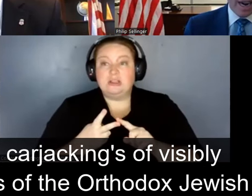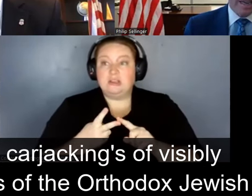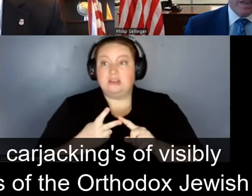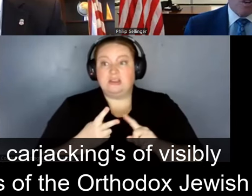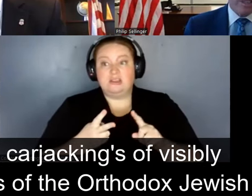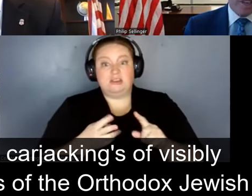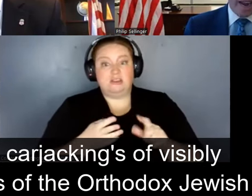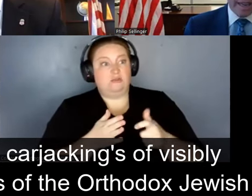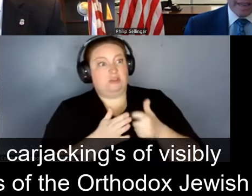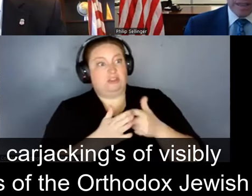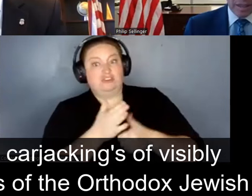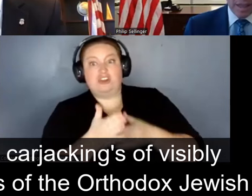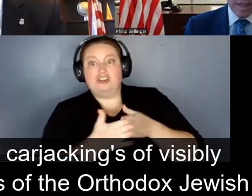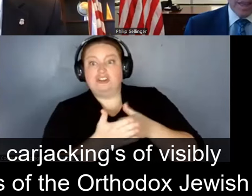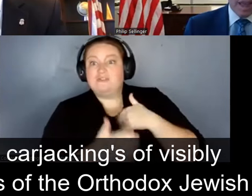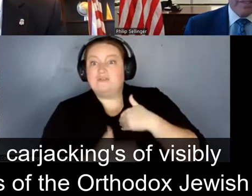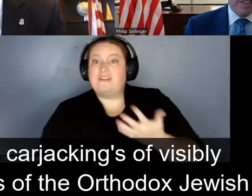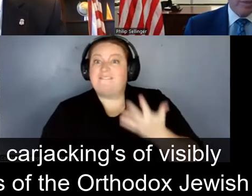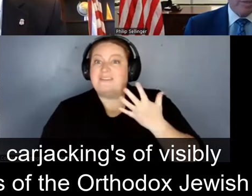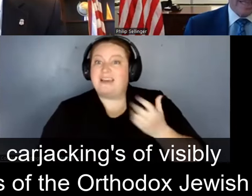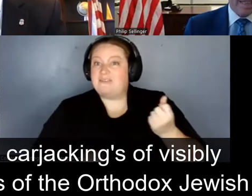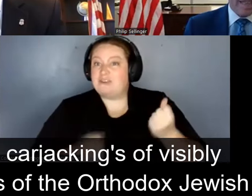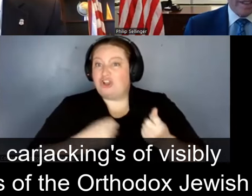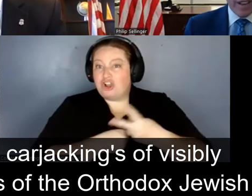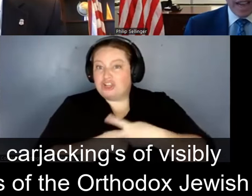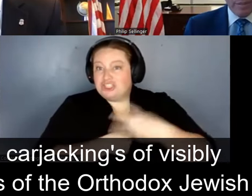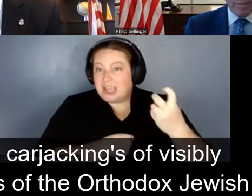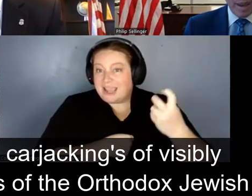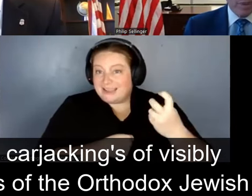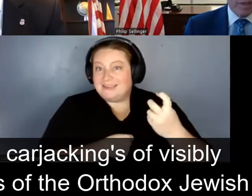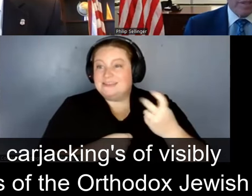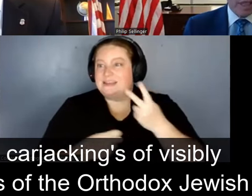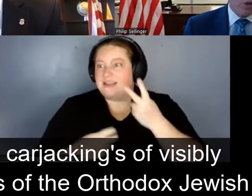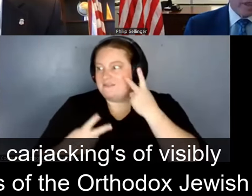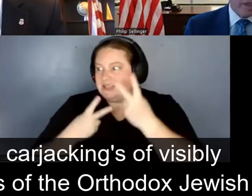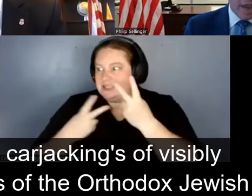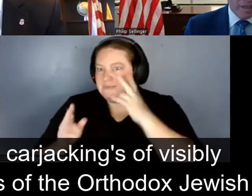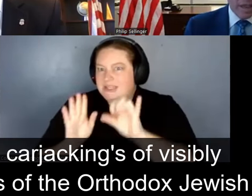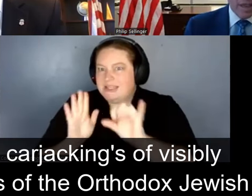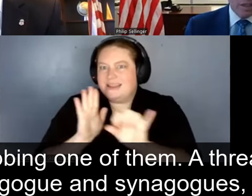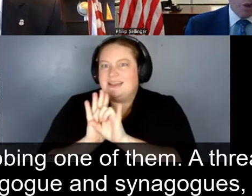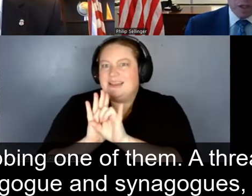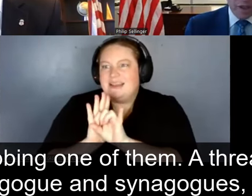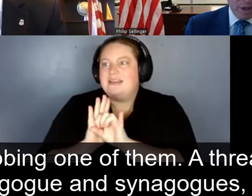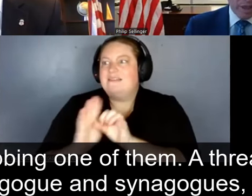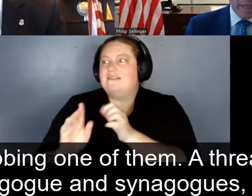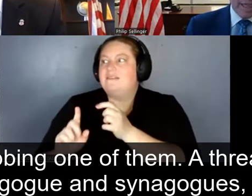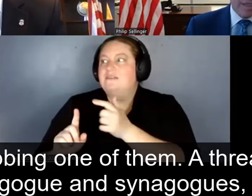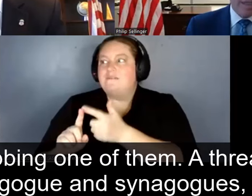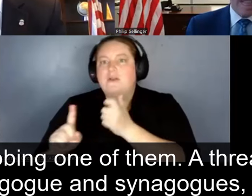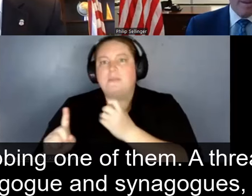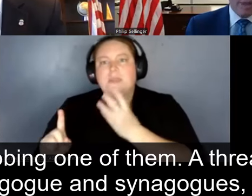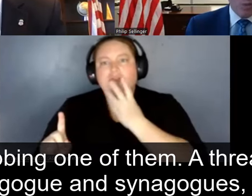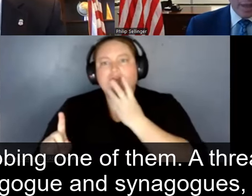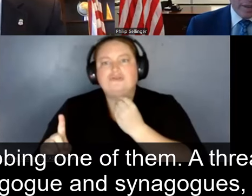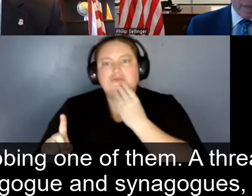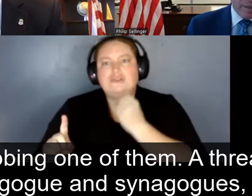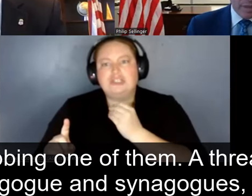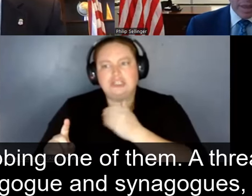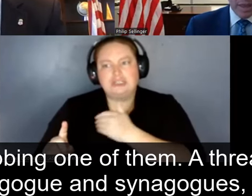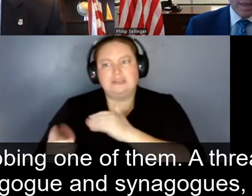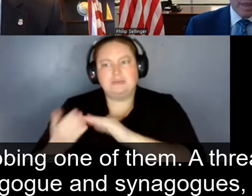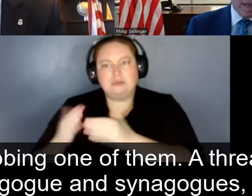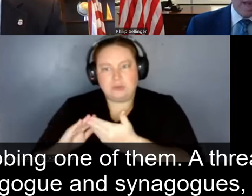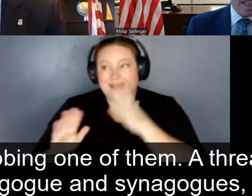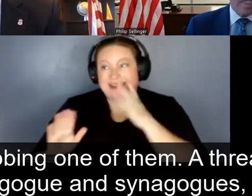five carjackings of visibly identifiable members of the Orthodox Jewish community and stabbing one of